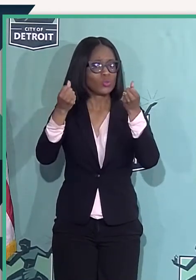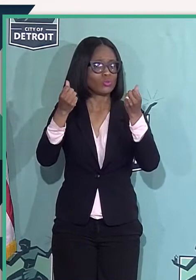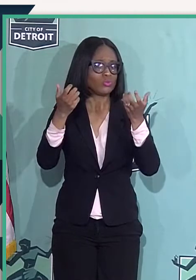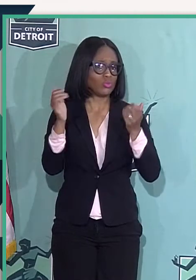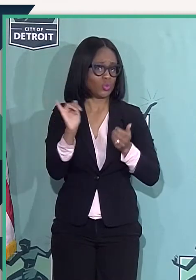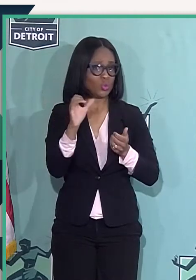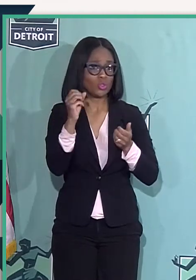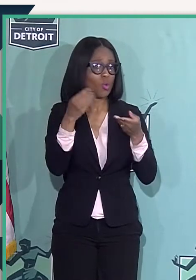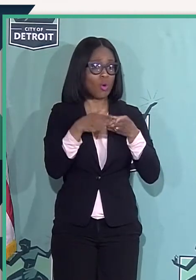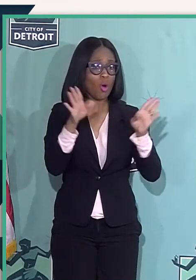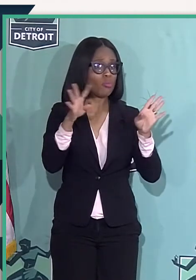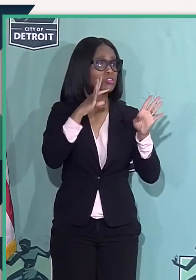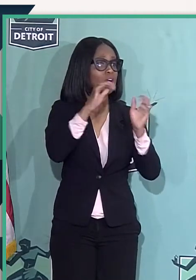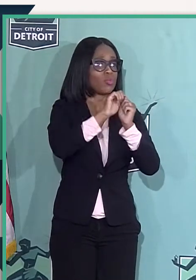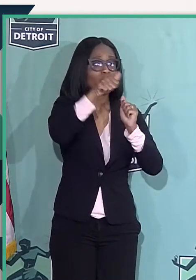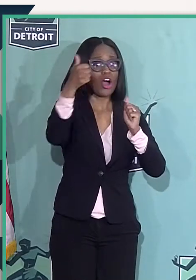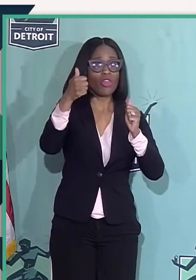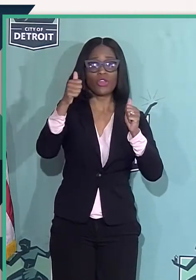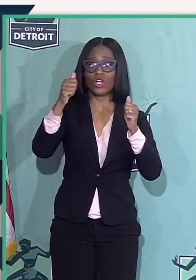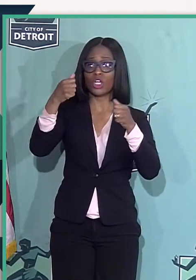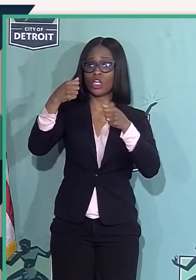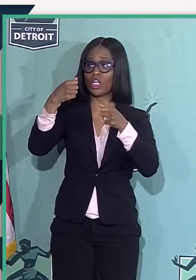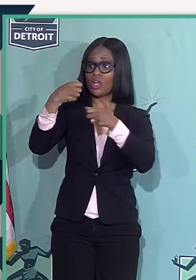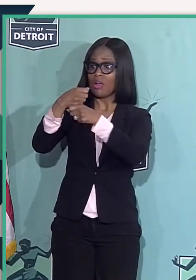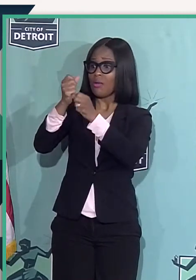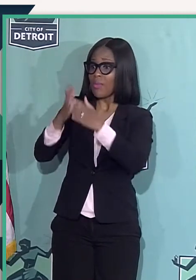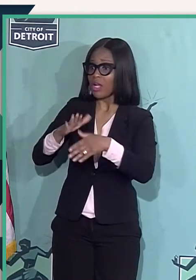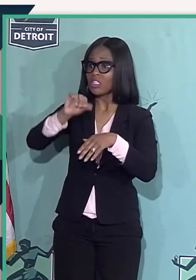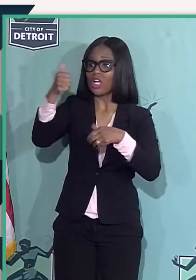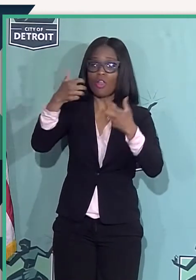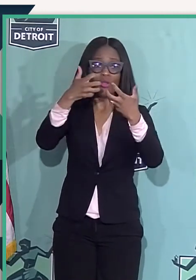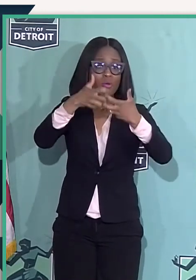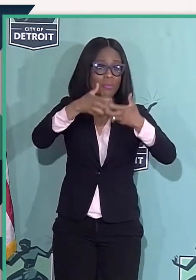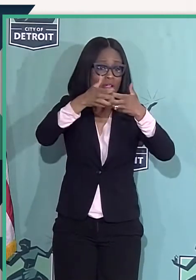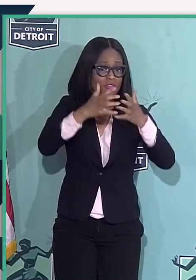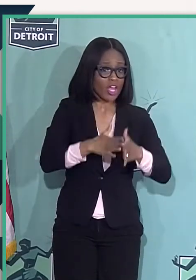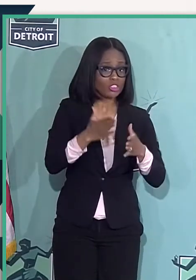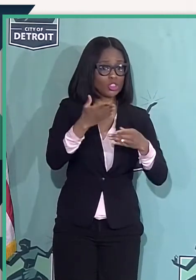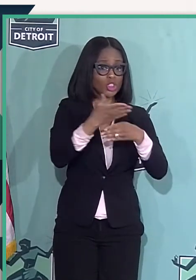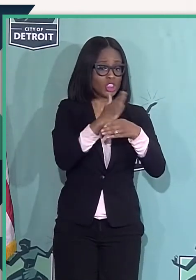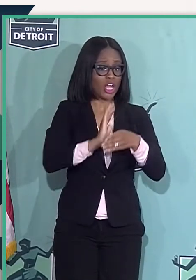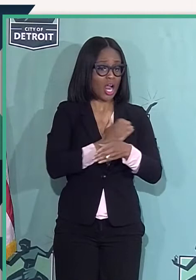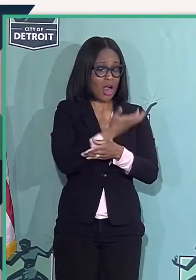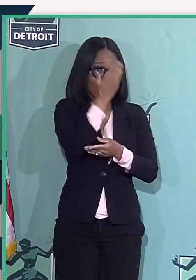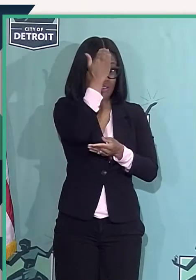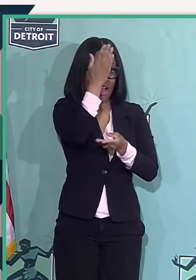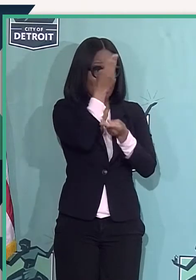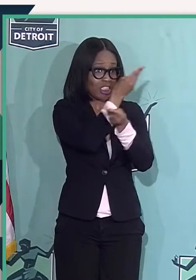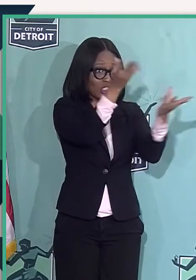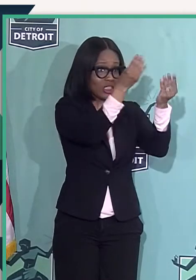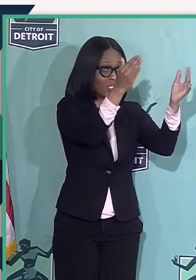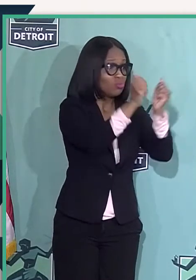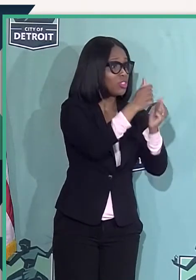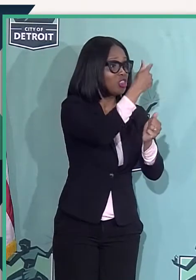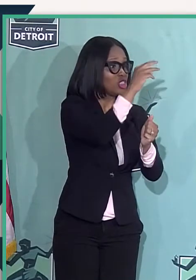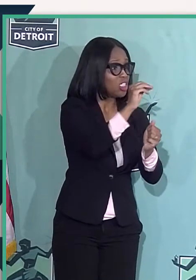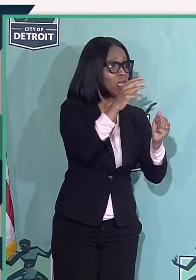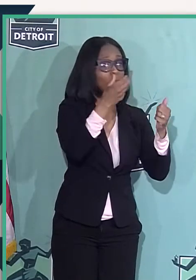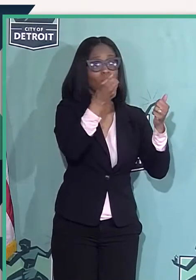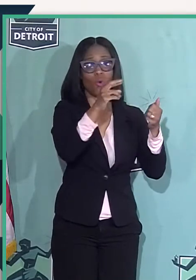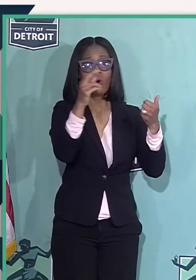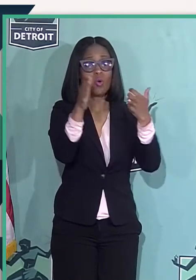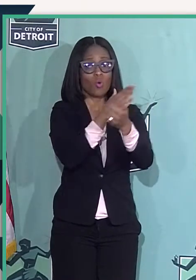to talking with other automakers, with other manufacturers, and sharing our know-how. And I think the more we can do in